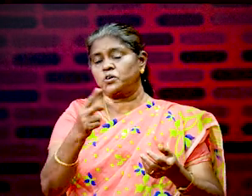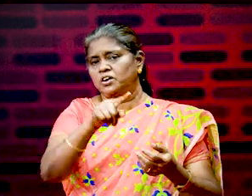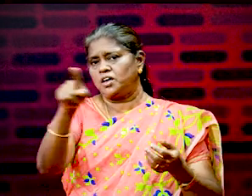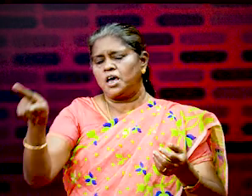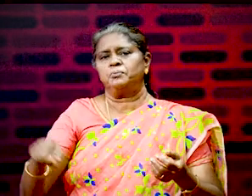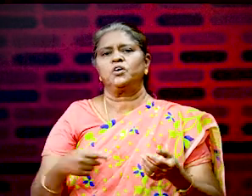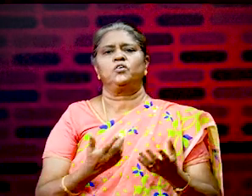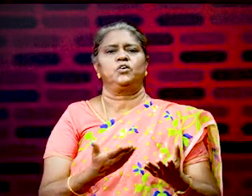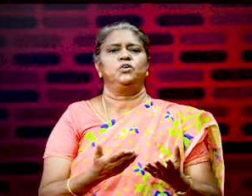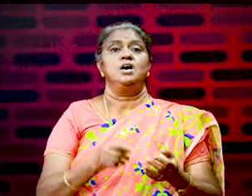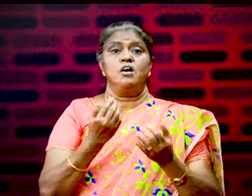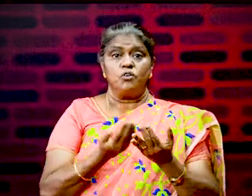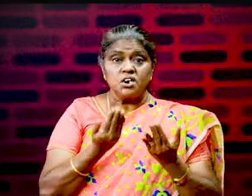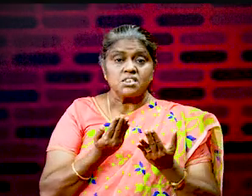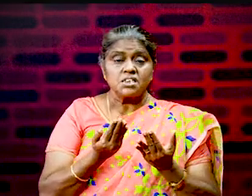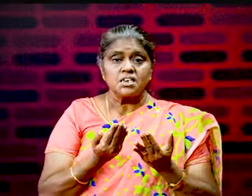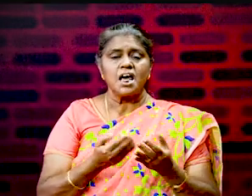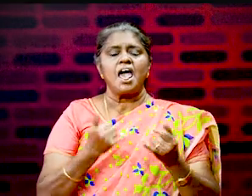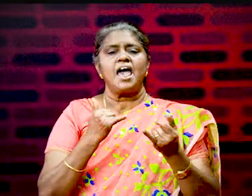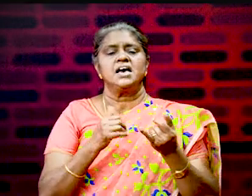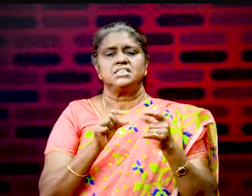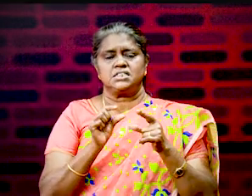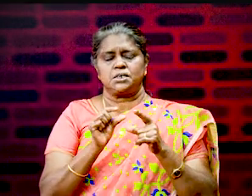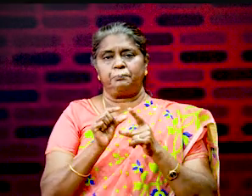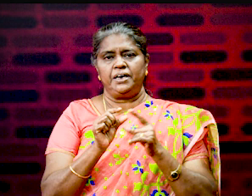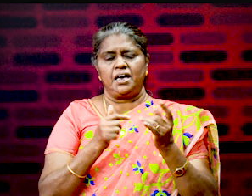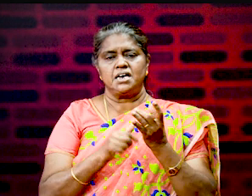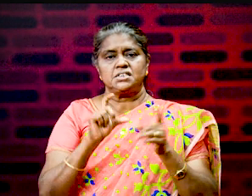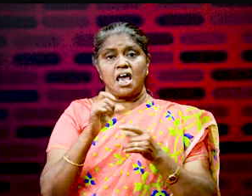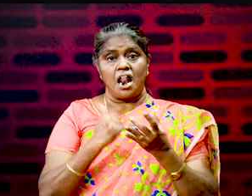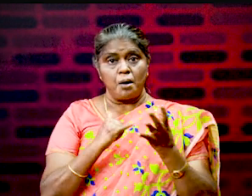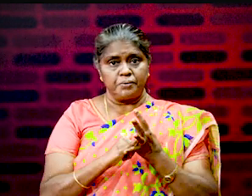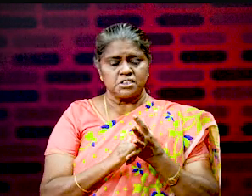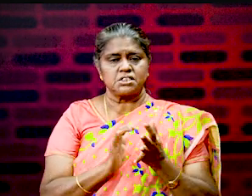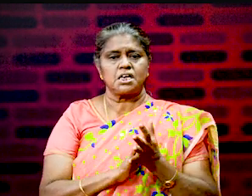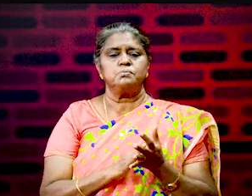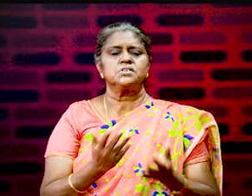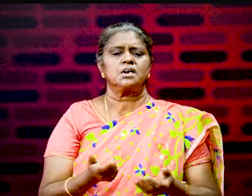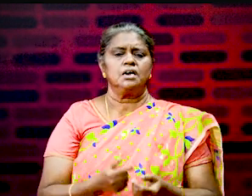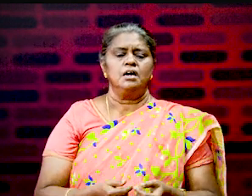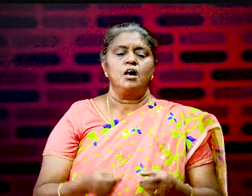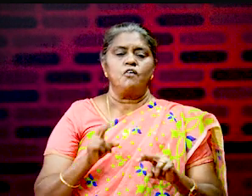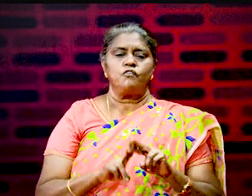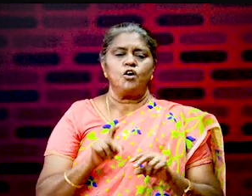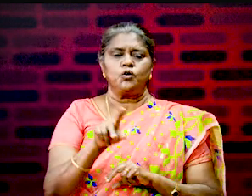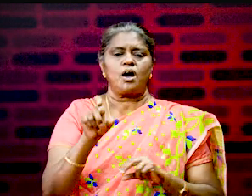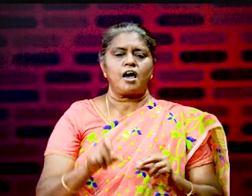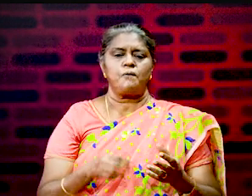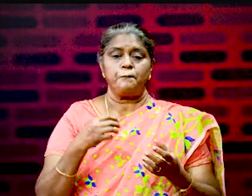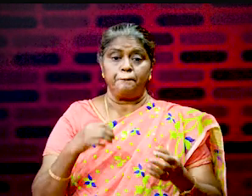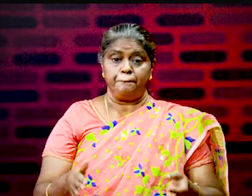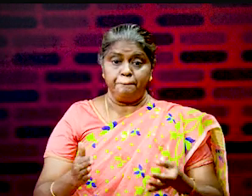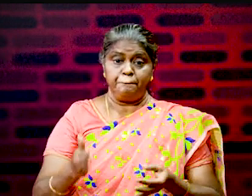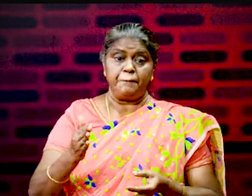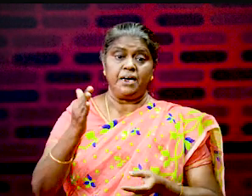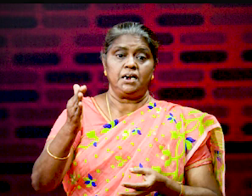Psalms 9 verse 4. For you have maintained my right and my cause. You sat on the throne judging